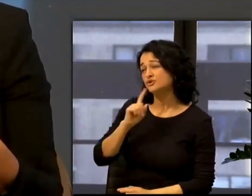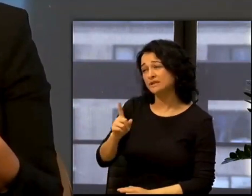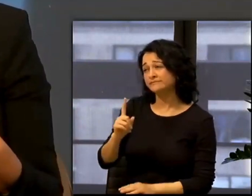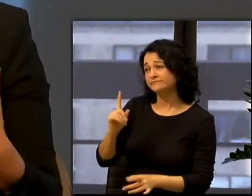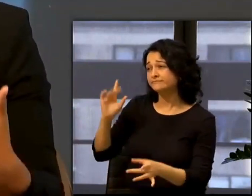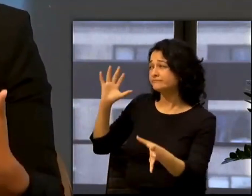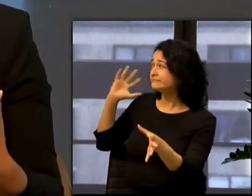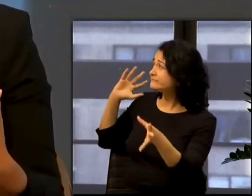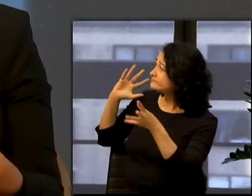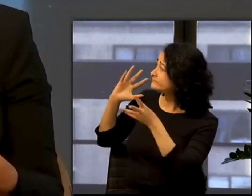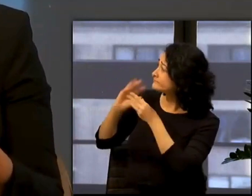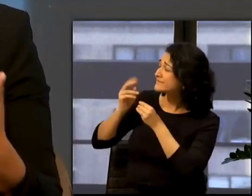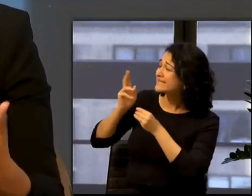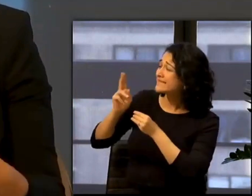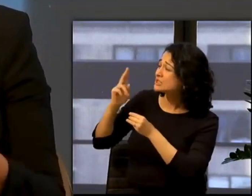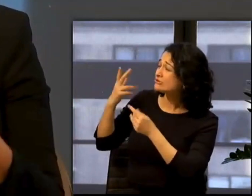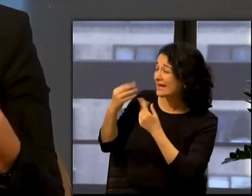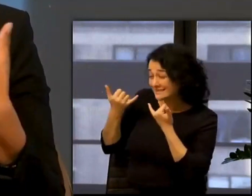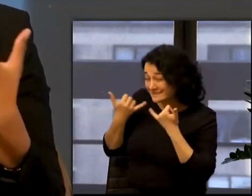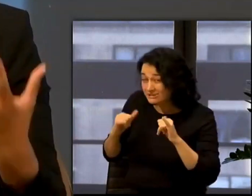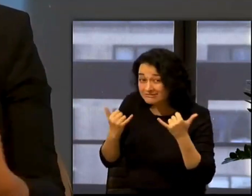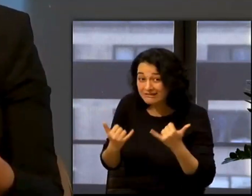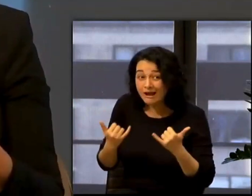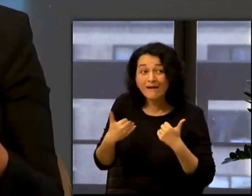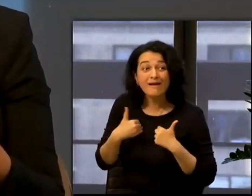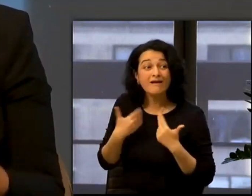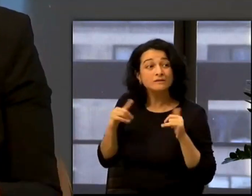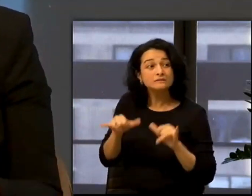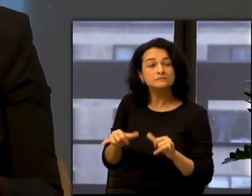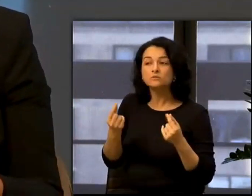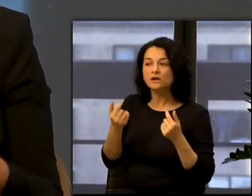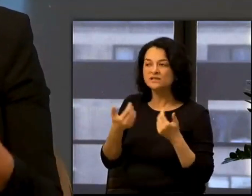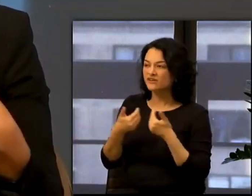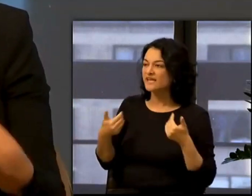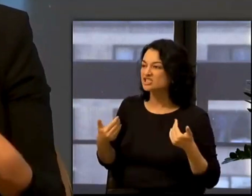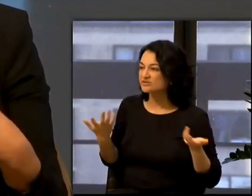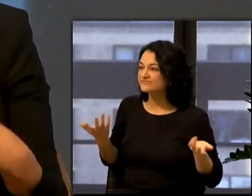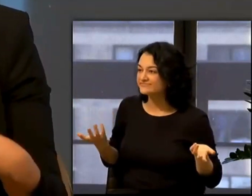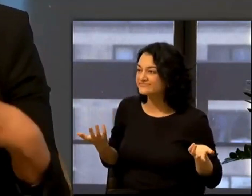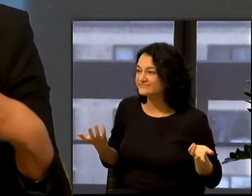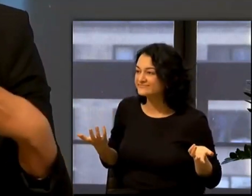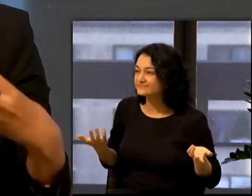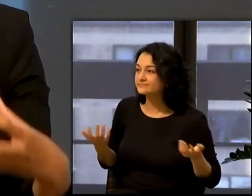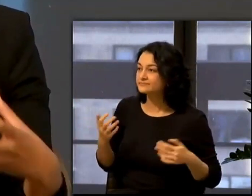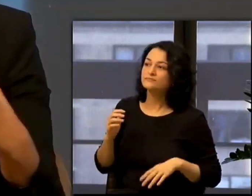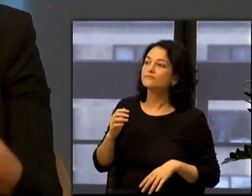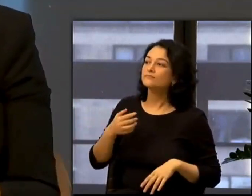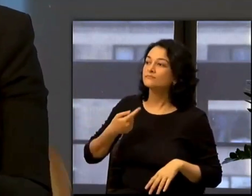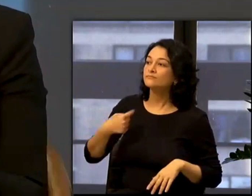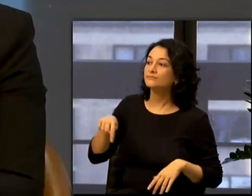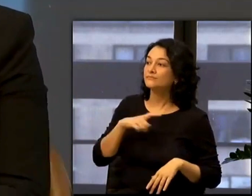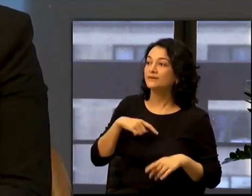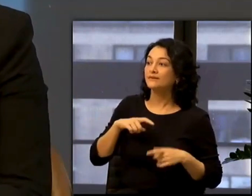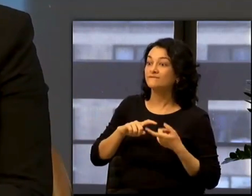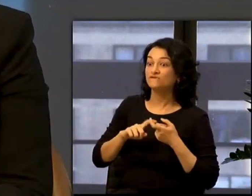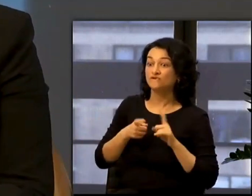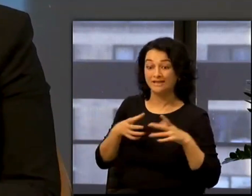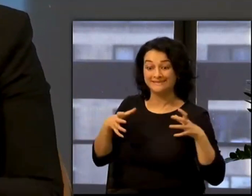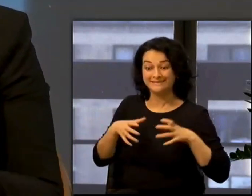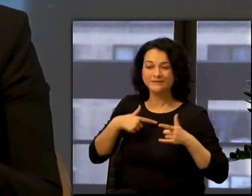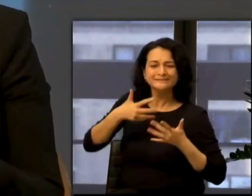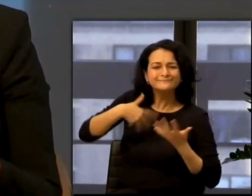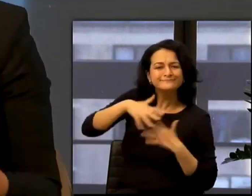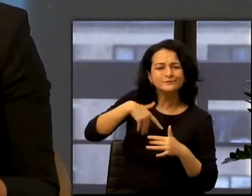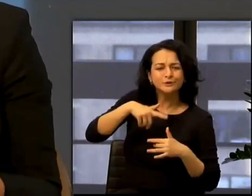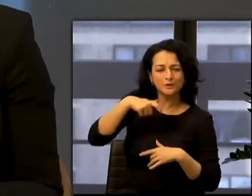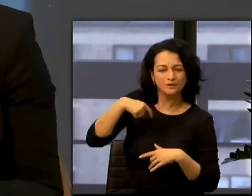like us in different ways, around different parameters. And so if we're only relying on the networks of the people who already work in an organization,